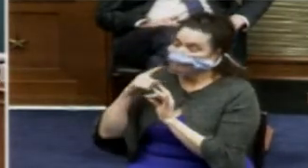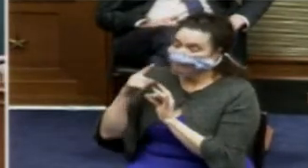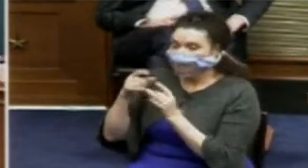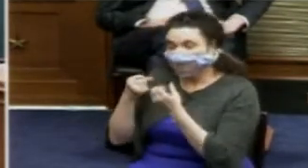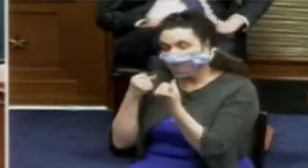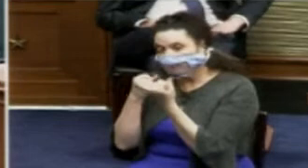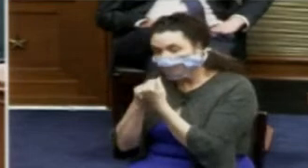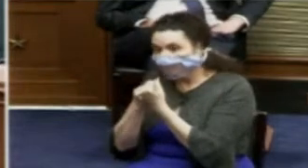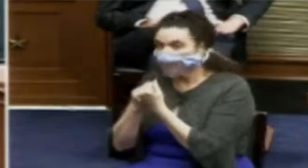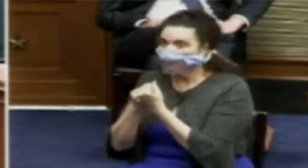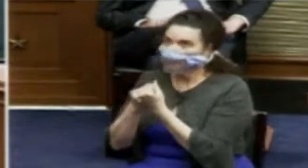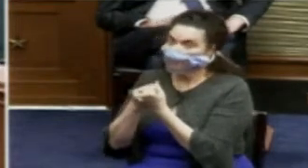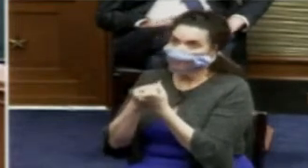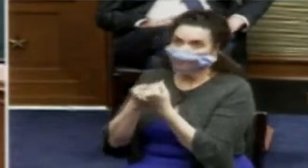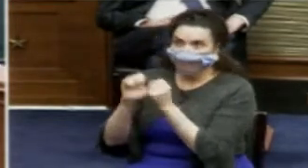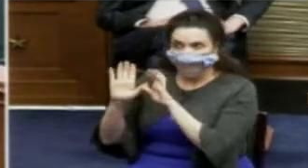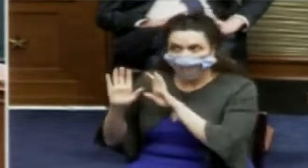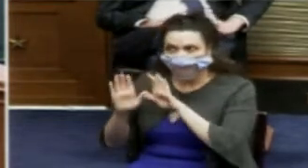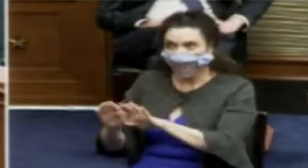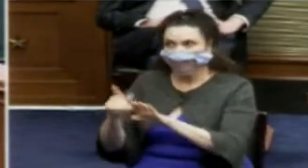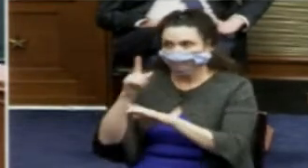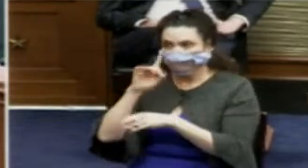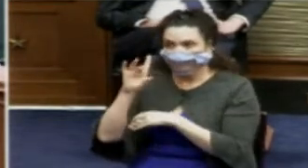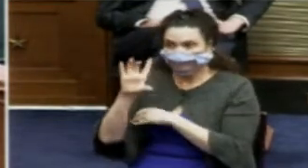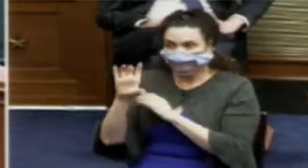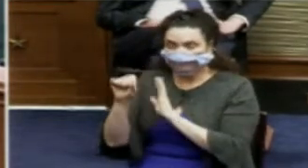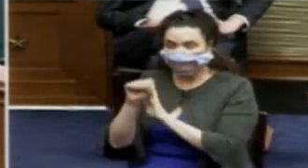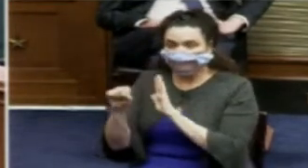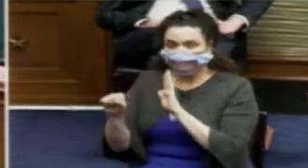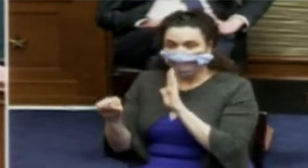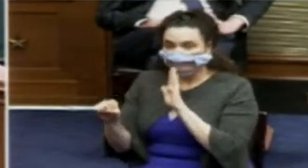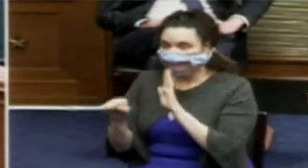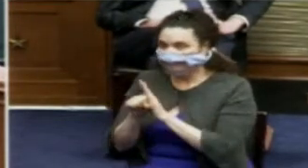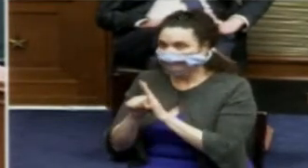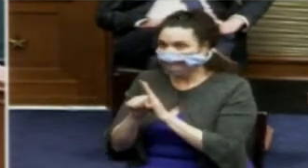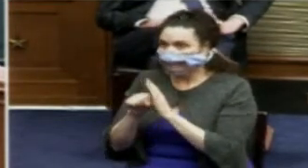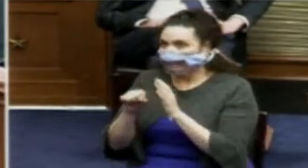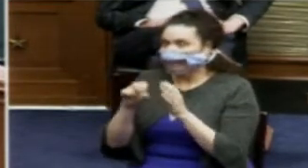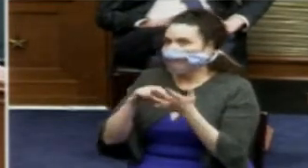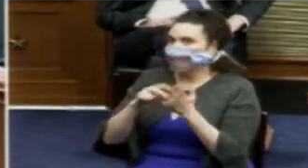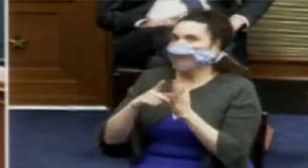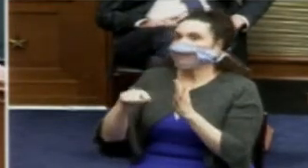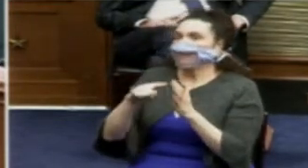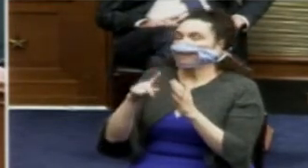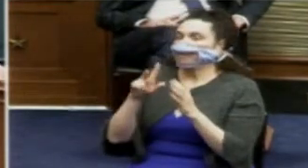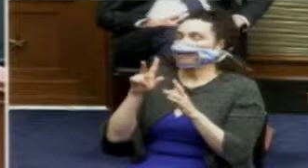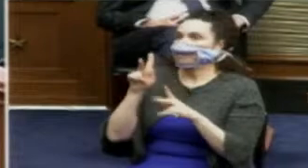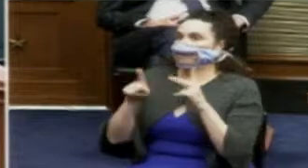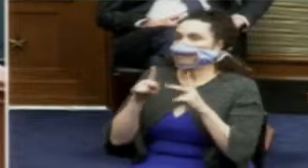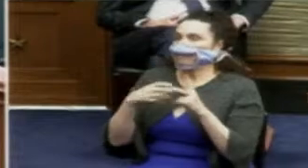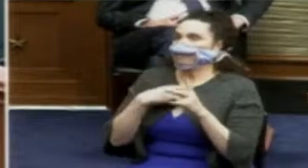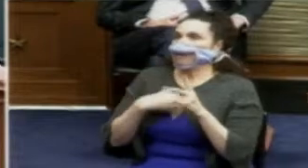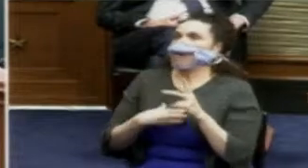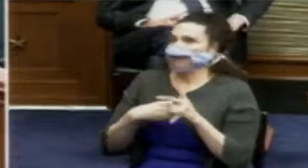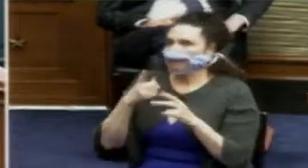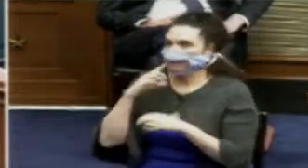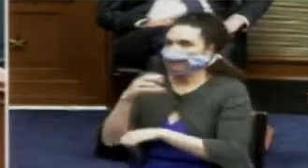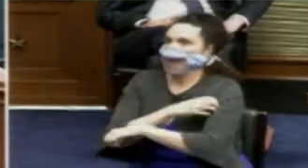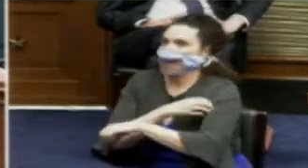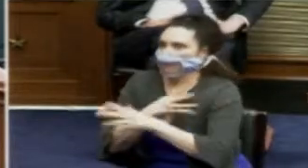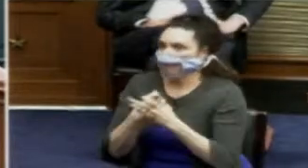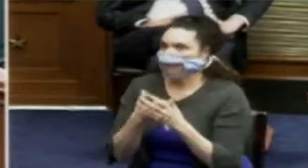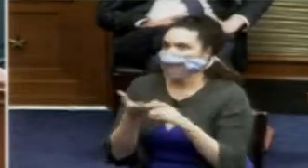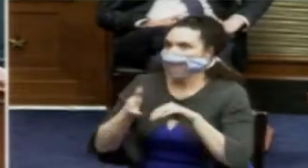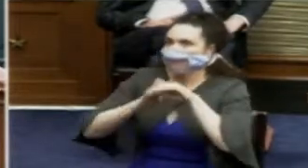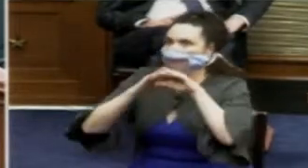the push for DC statehood is a power grab from the Democrats. And I would